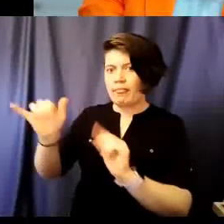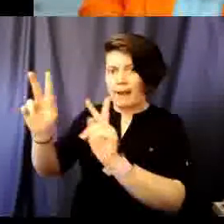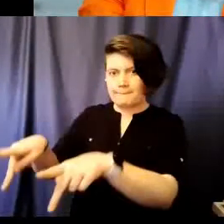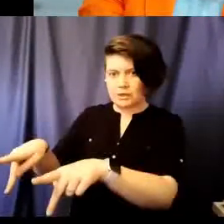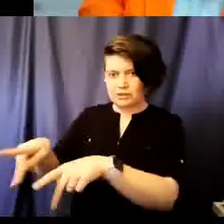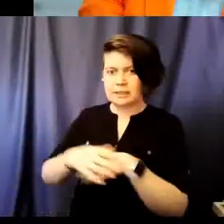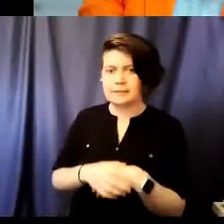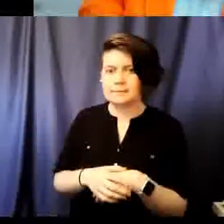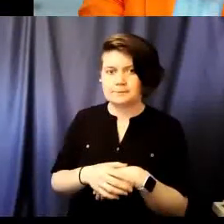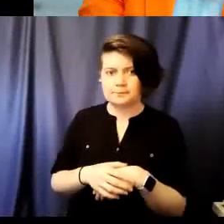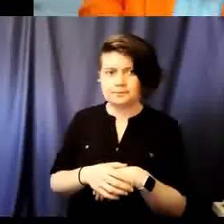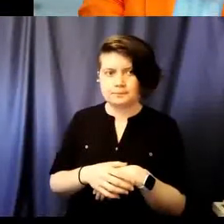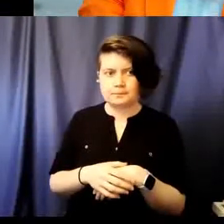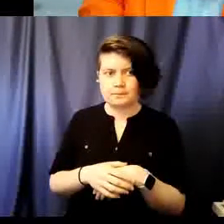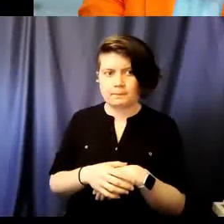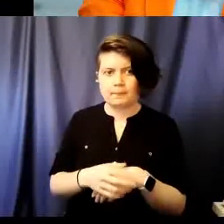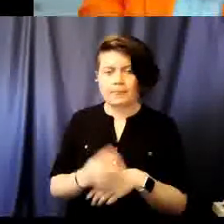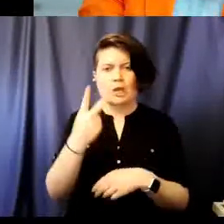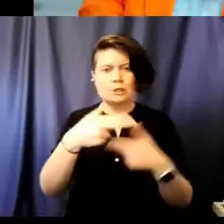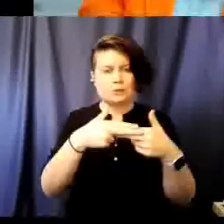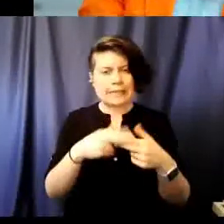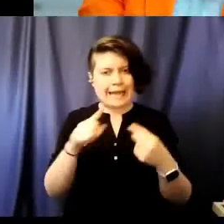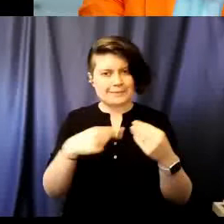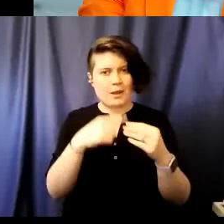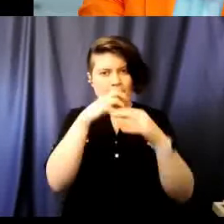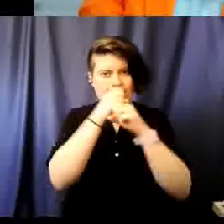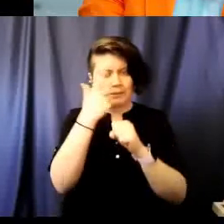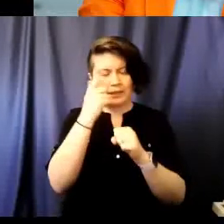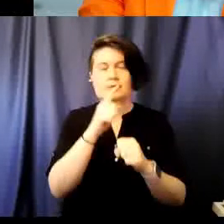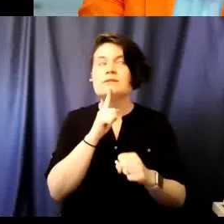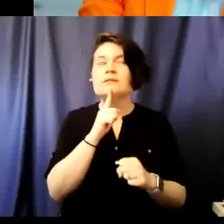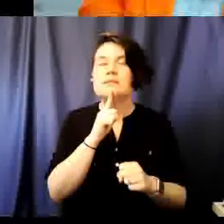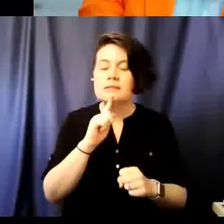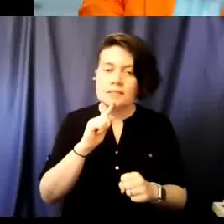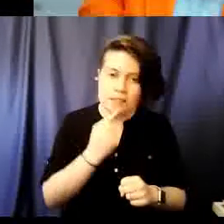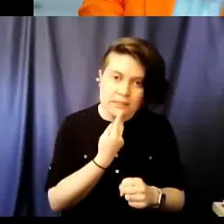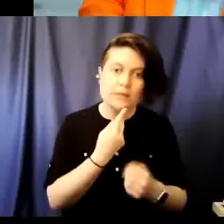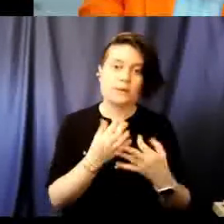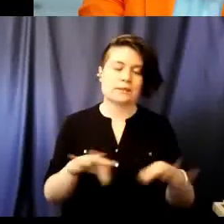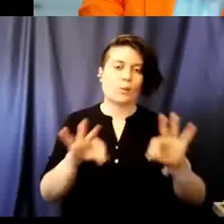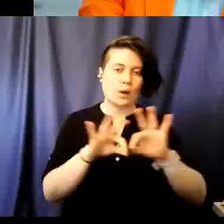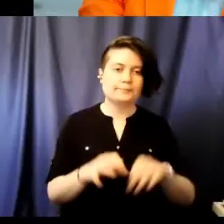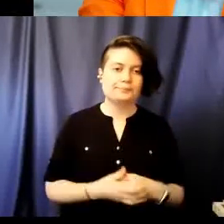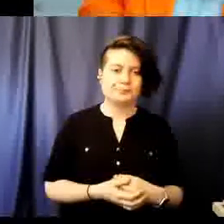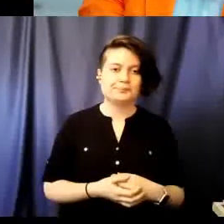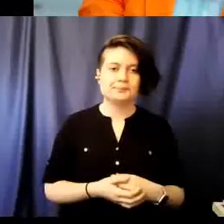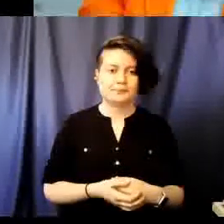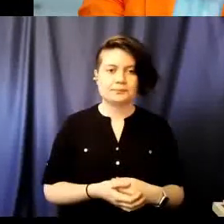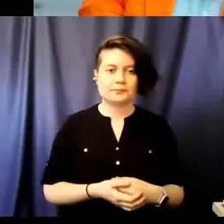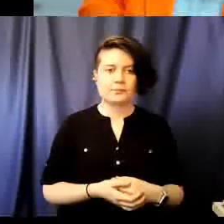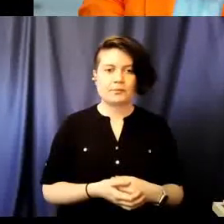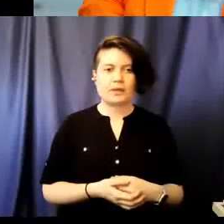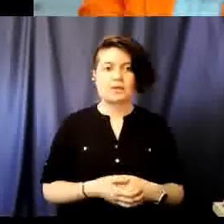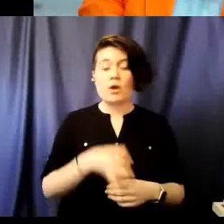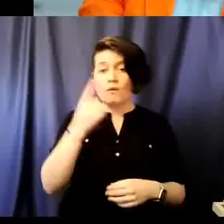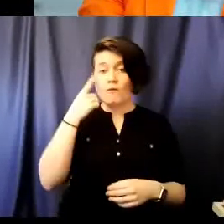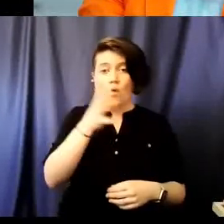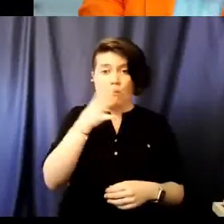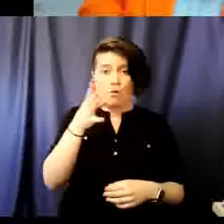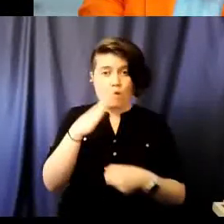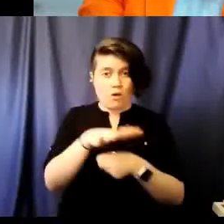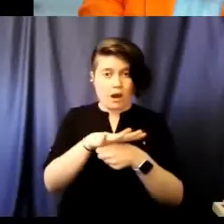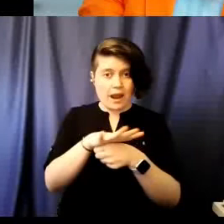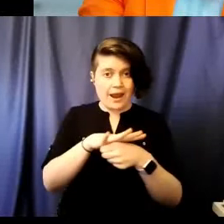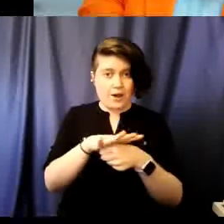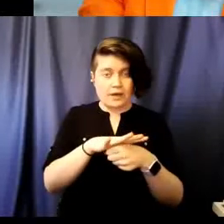2 slides about confidentiality because it's extremely important. Especially in rural areas, facilitators should